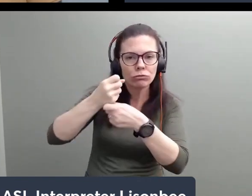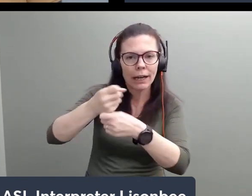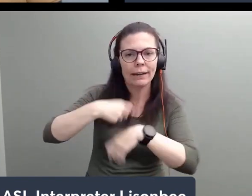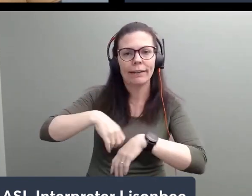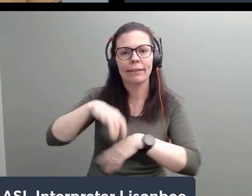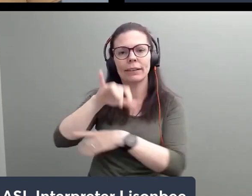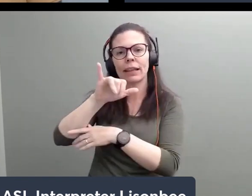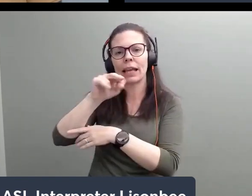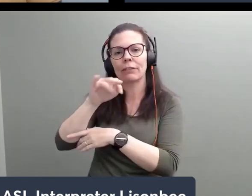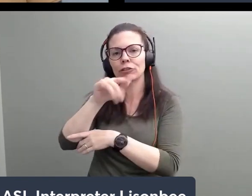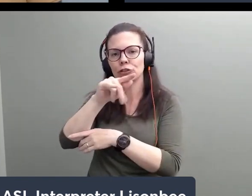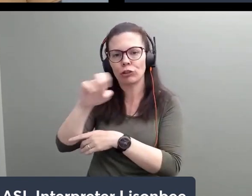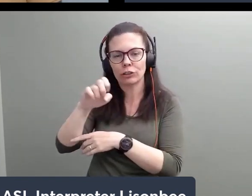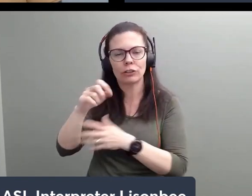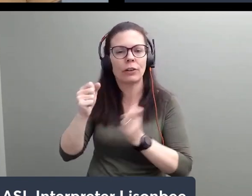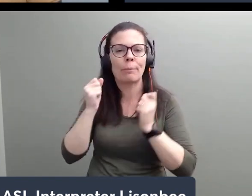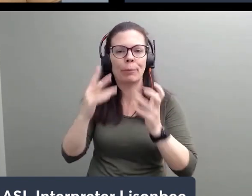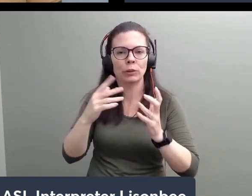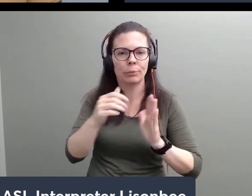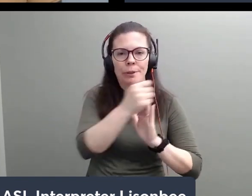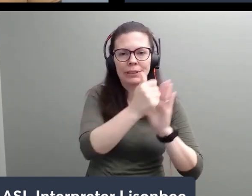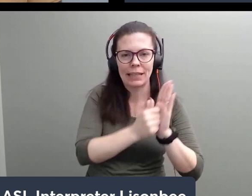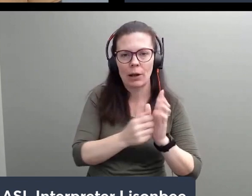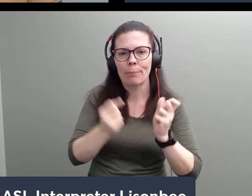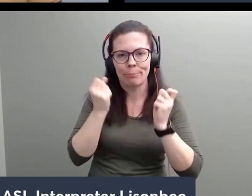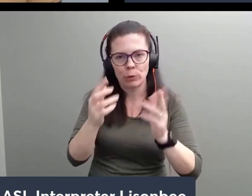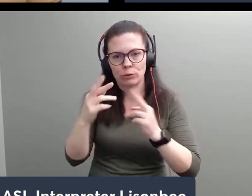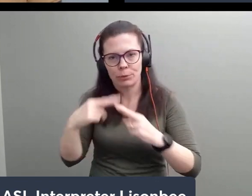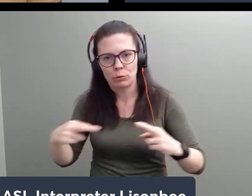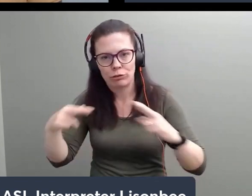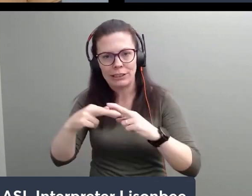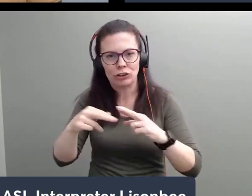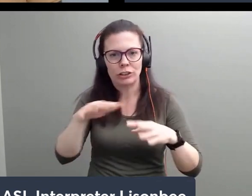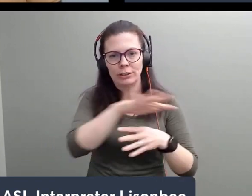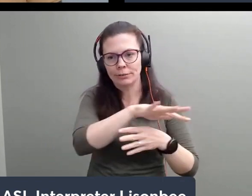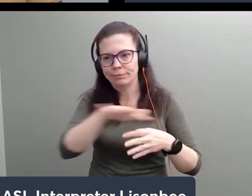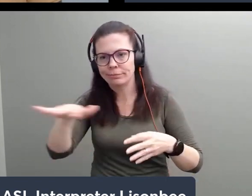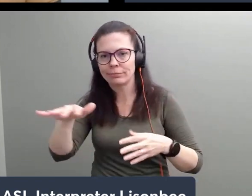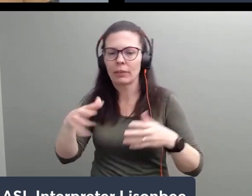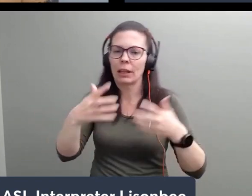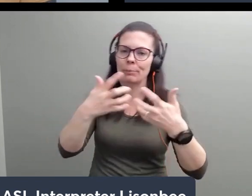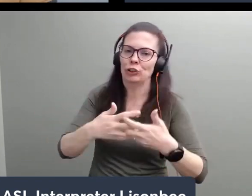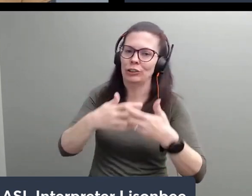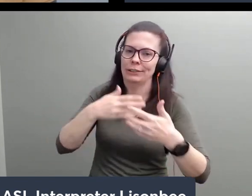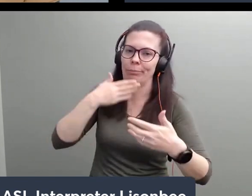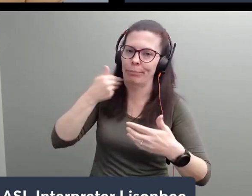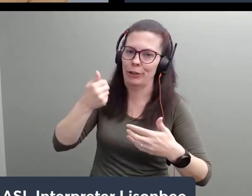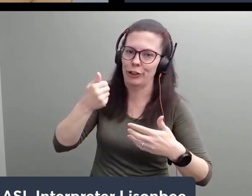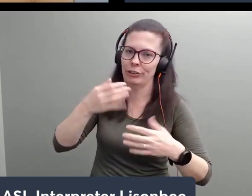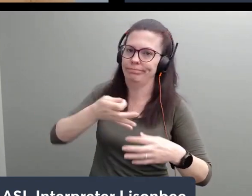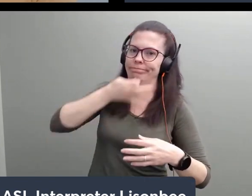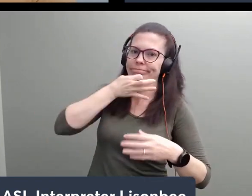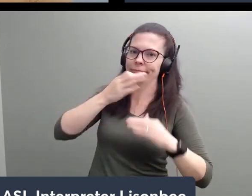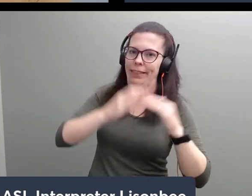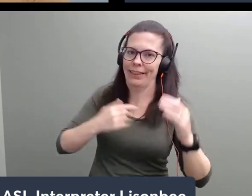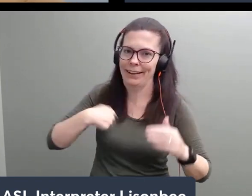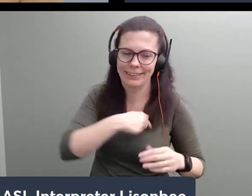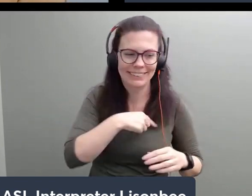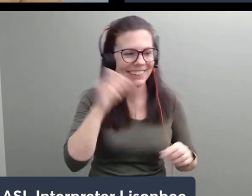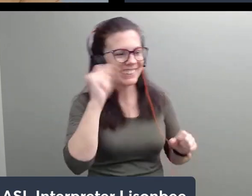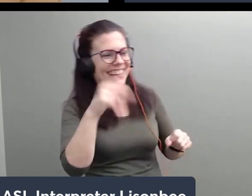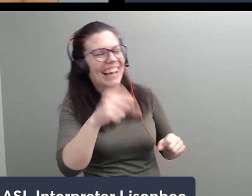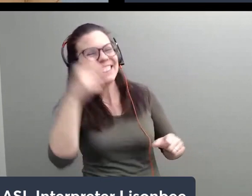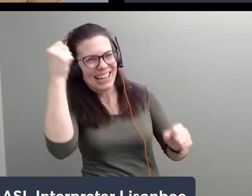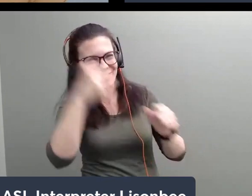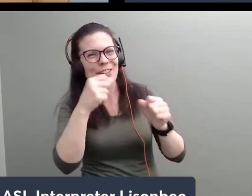infrastructure across multiple accounts, across multiple regions, machines are much better than us. Yeah. So I remember back before